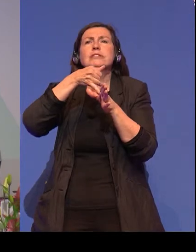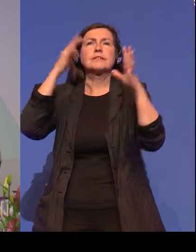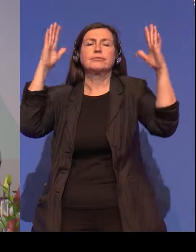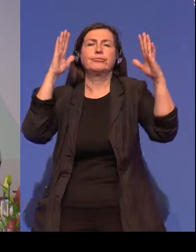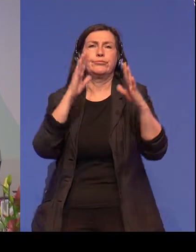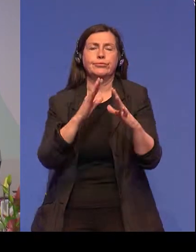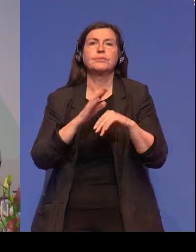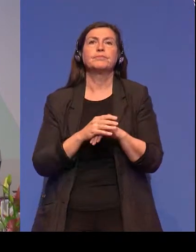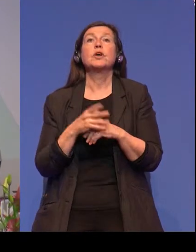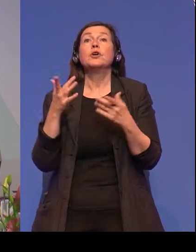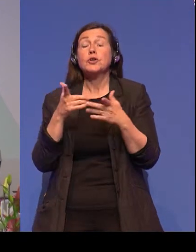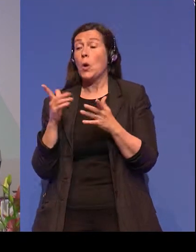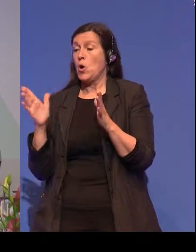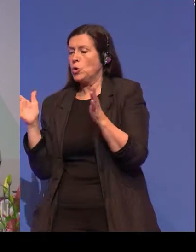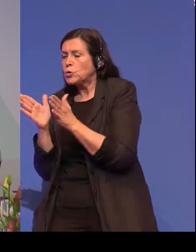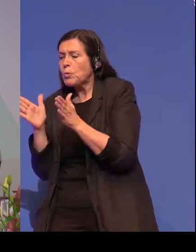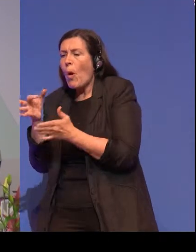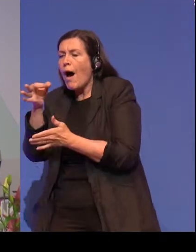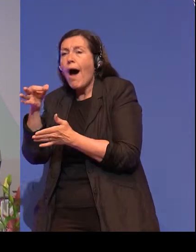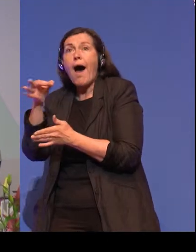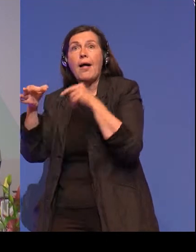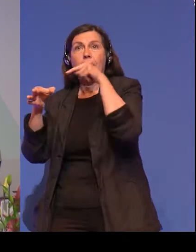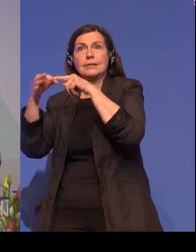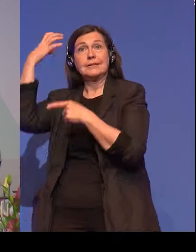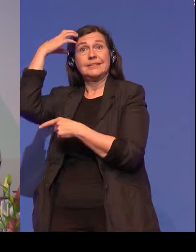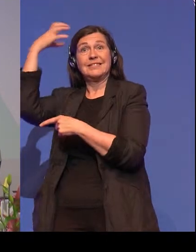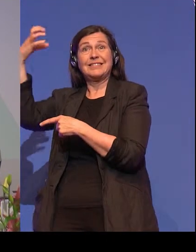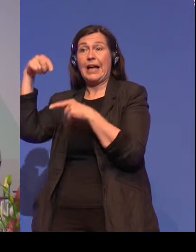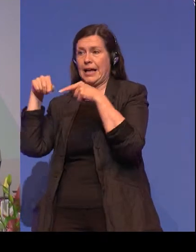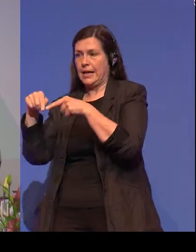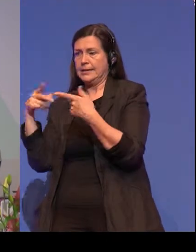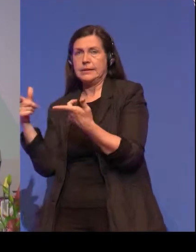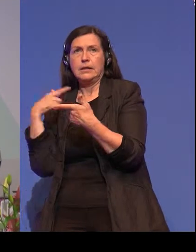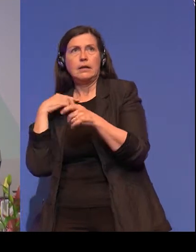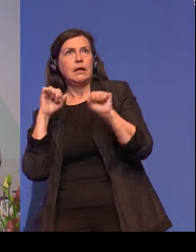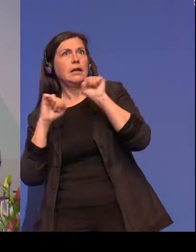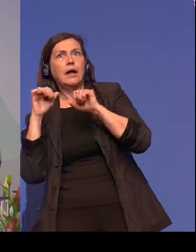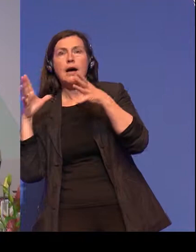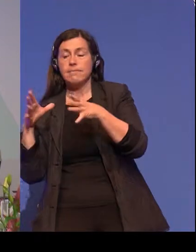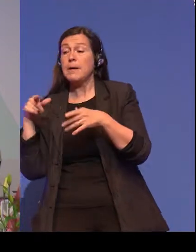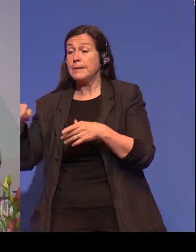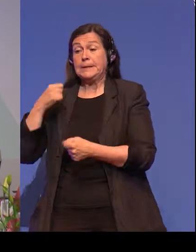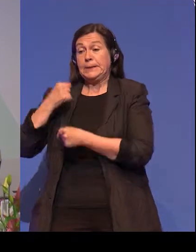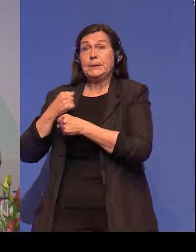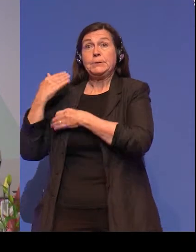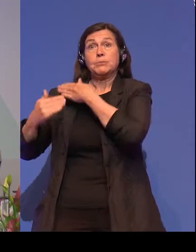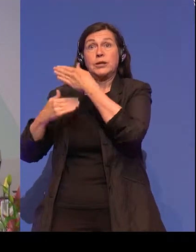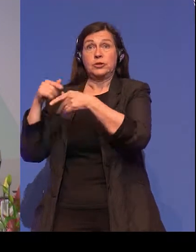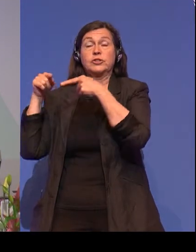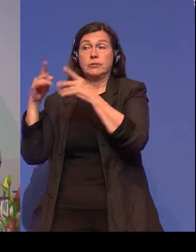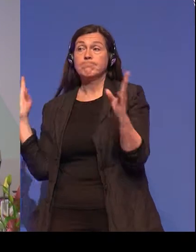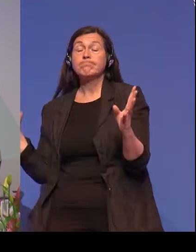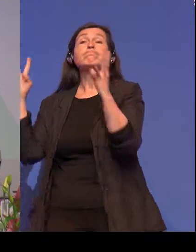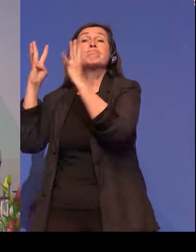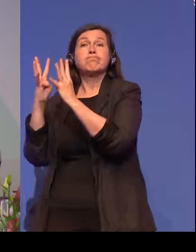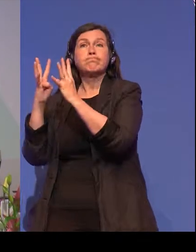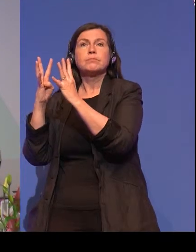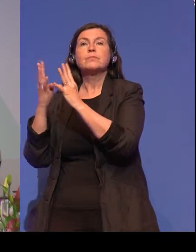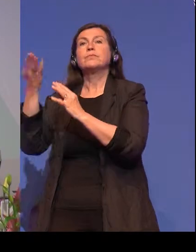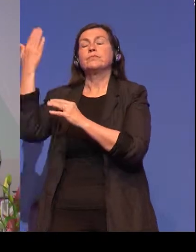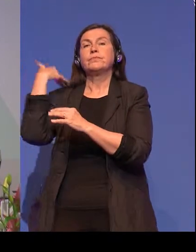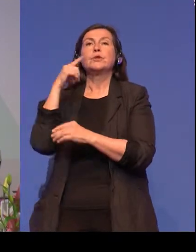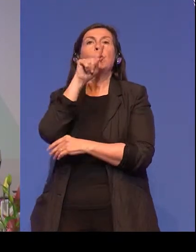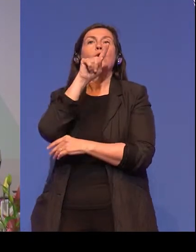the Small Island States Resilience Initiative Practitioners Network, which was held on the 12th